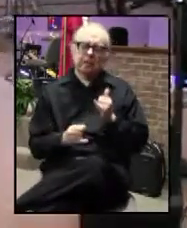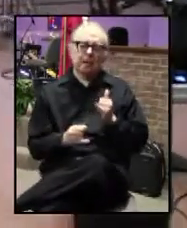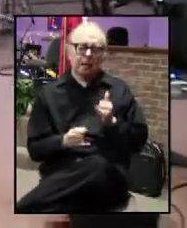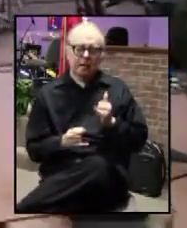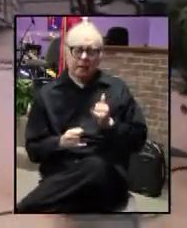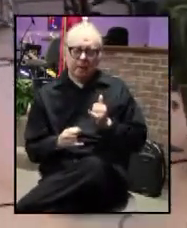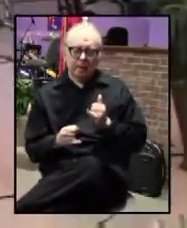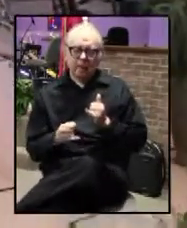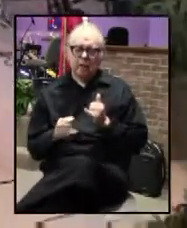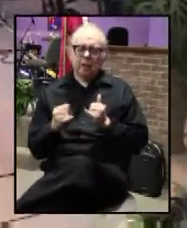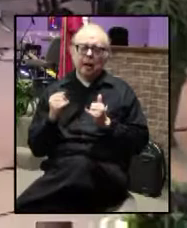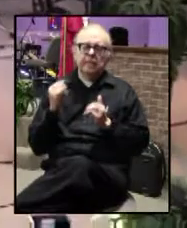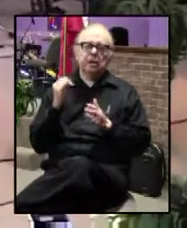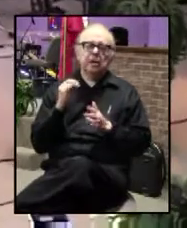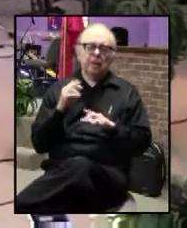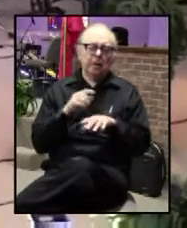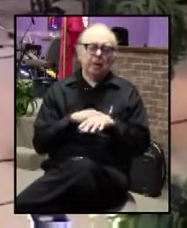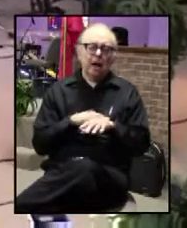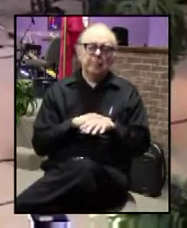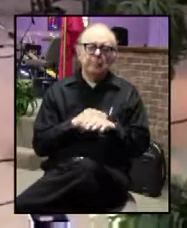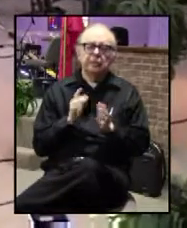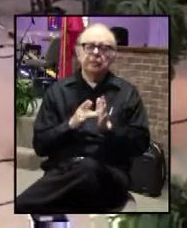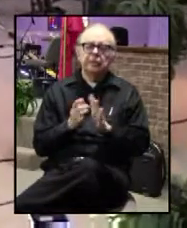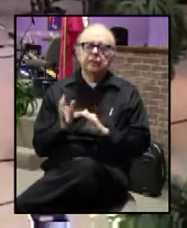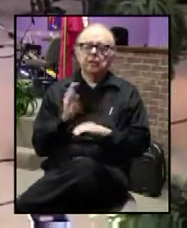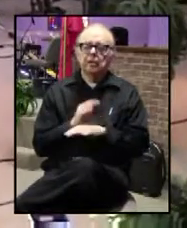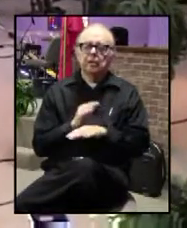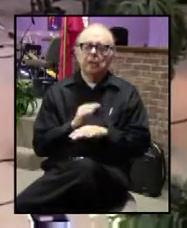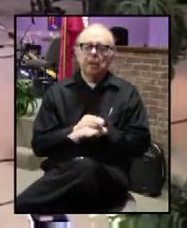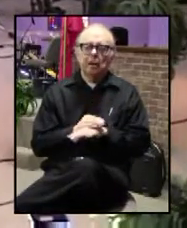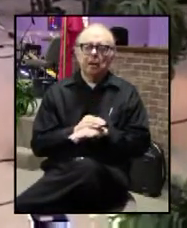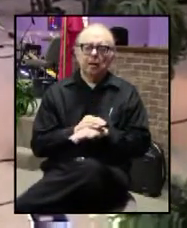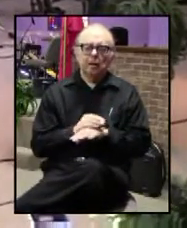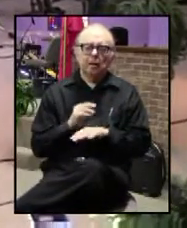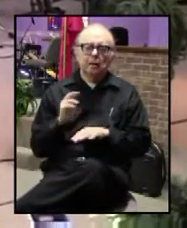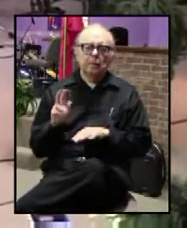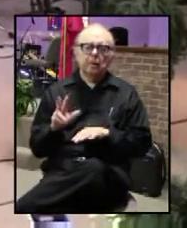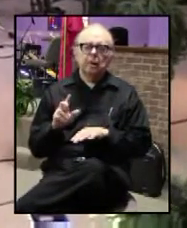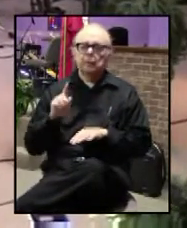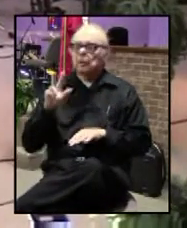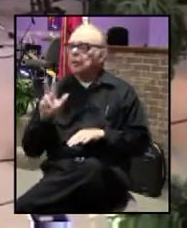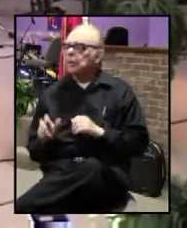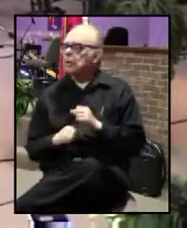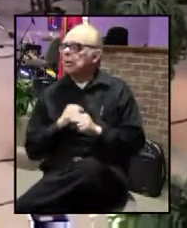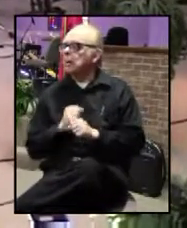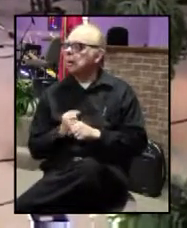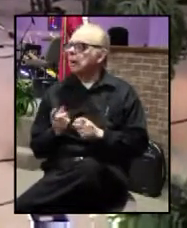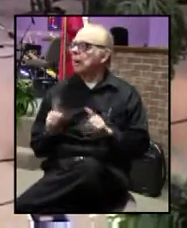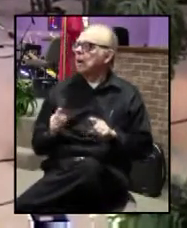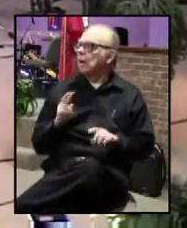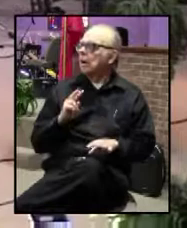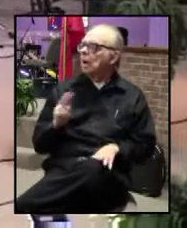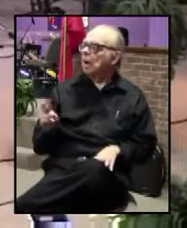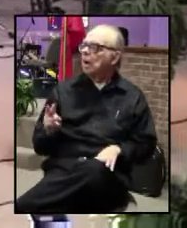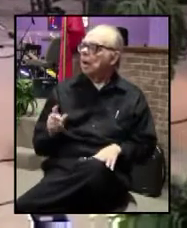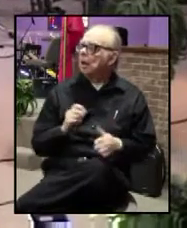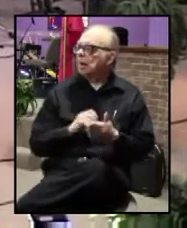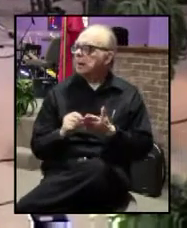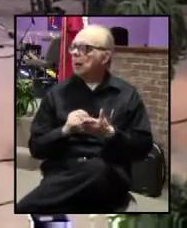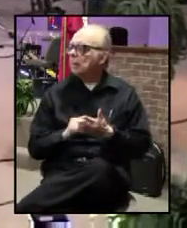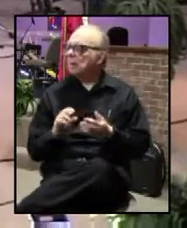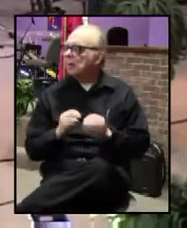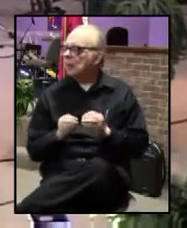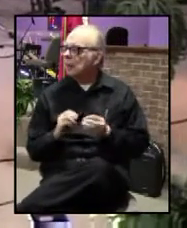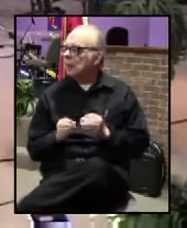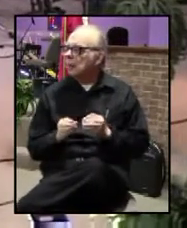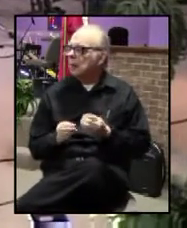of the ministry of Jesus Christ, in 3 1/3 years, When you look and count the numbers,